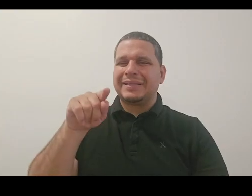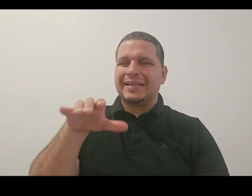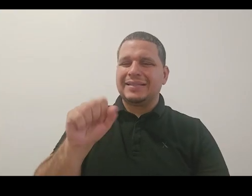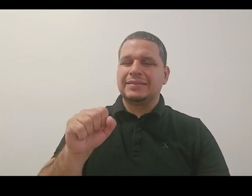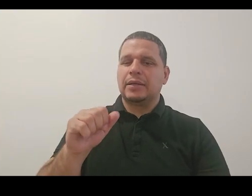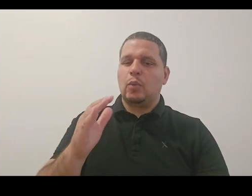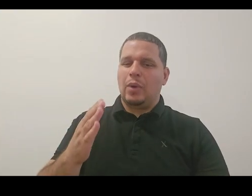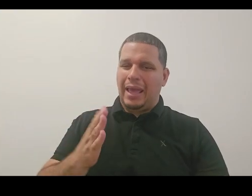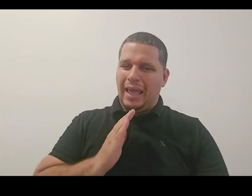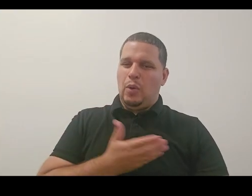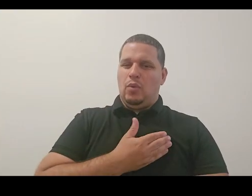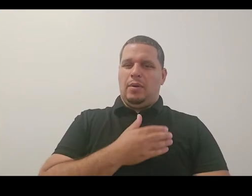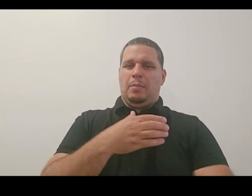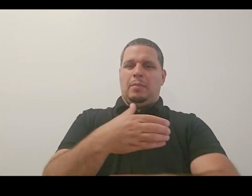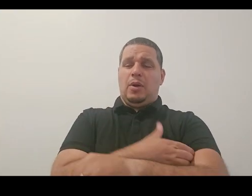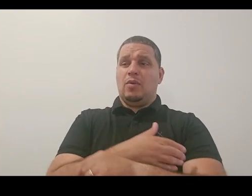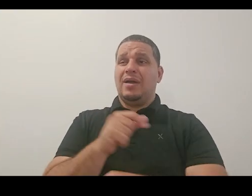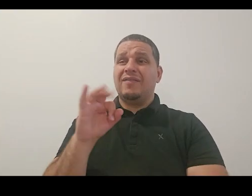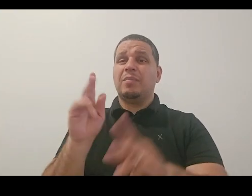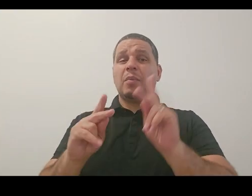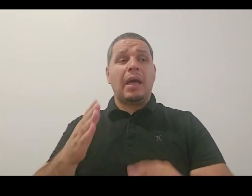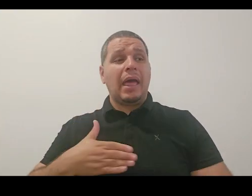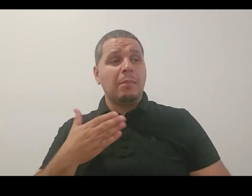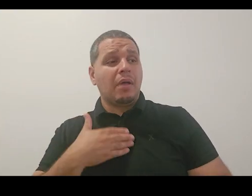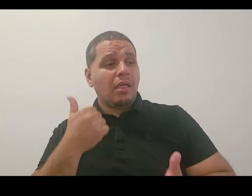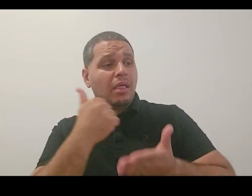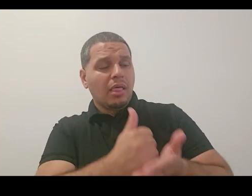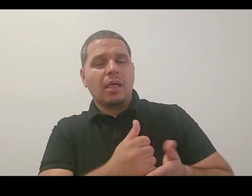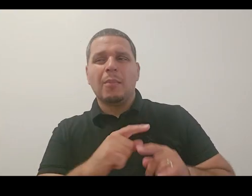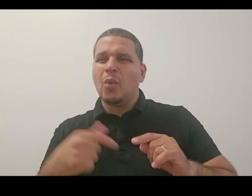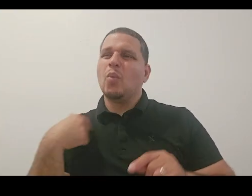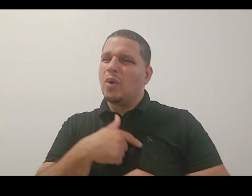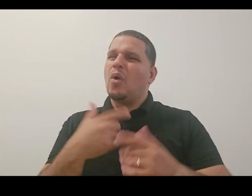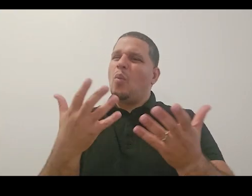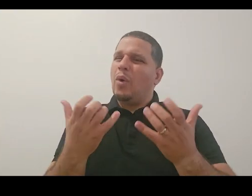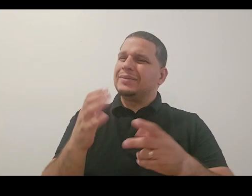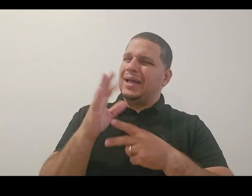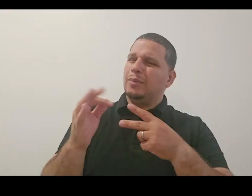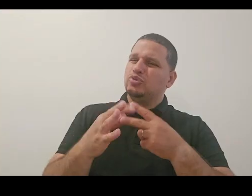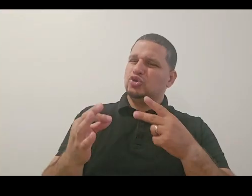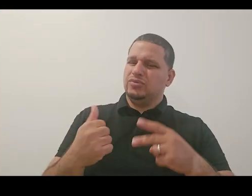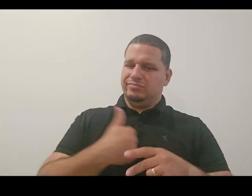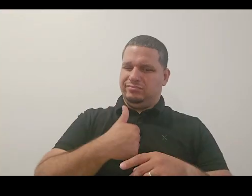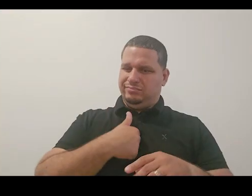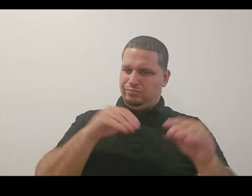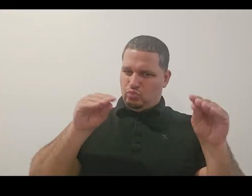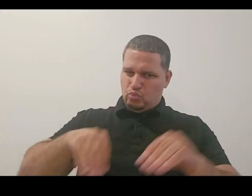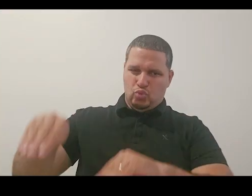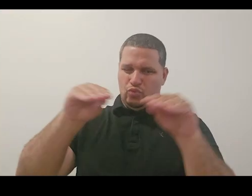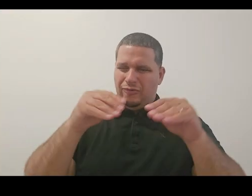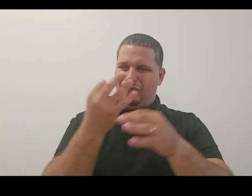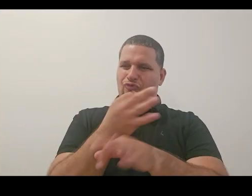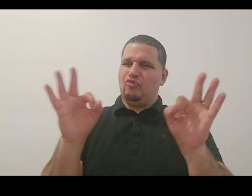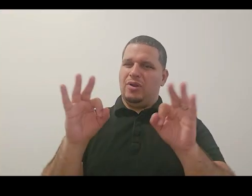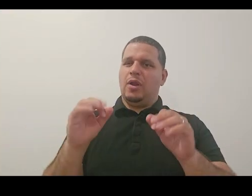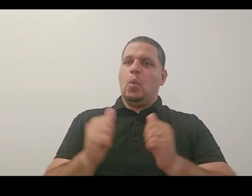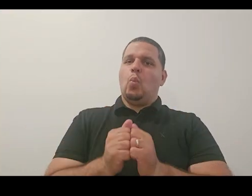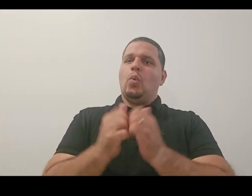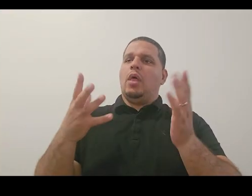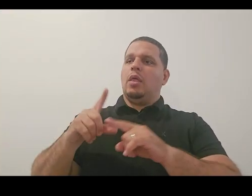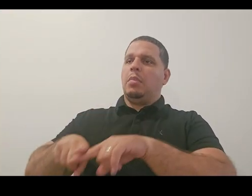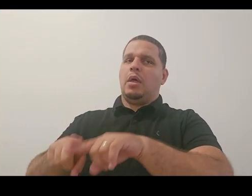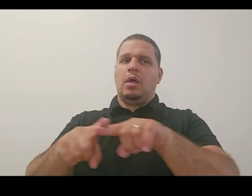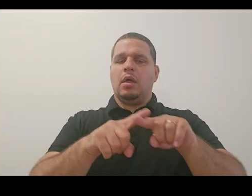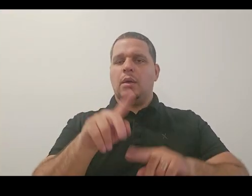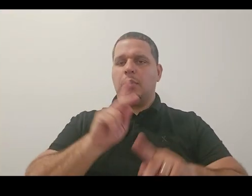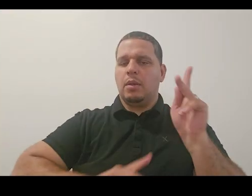own power, even if people are happy to help. By and large, we want at least the option to move freely